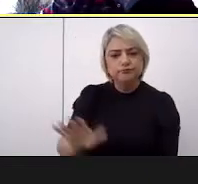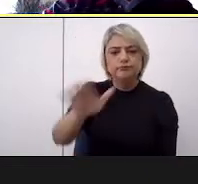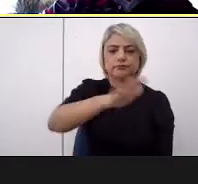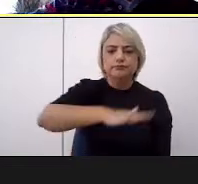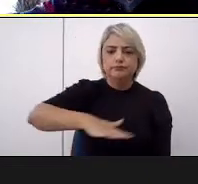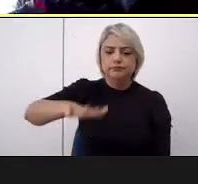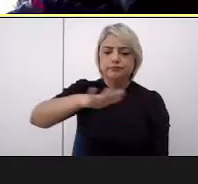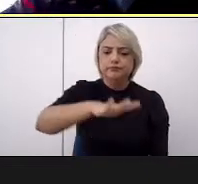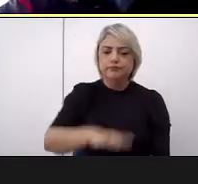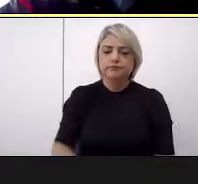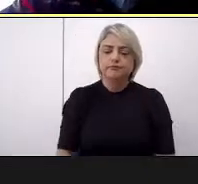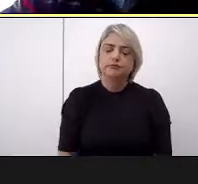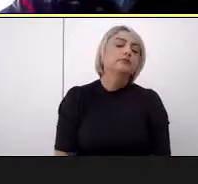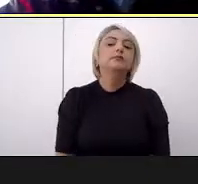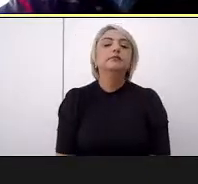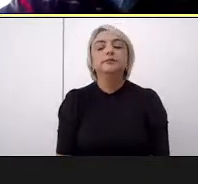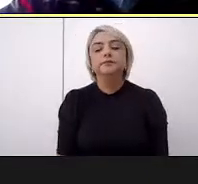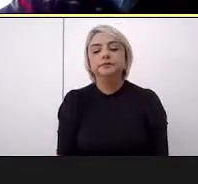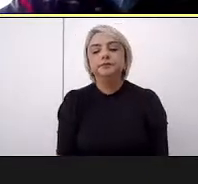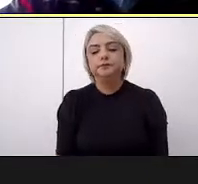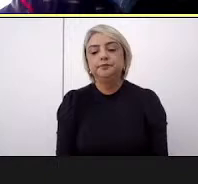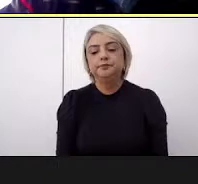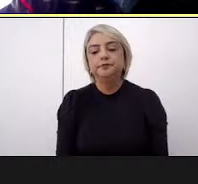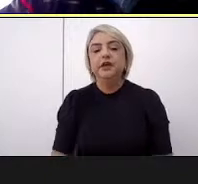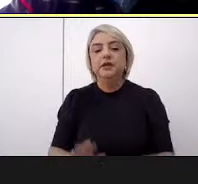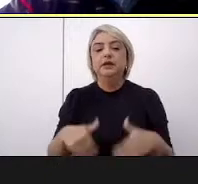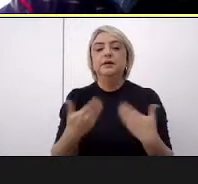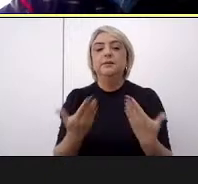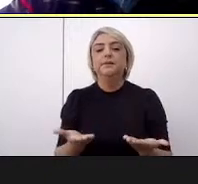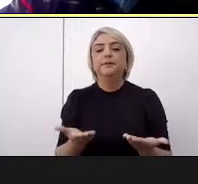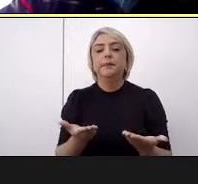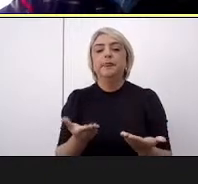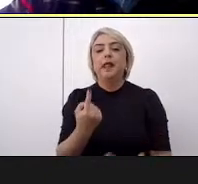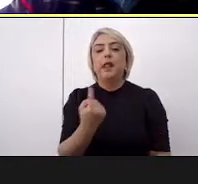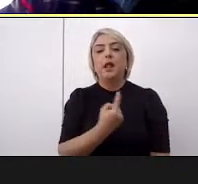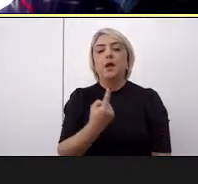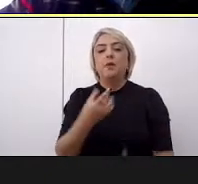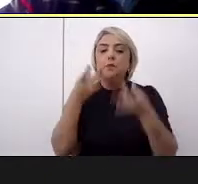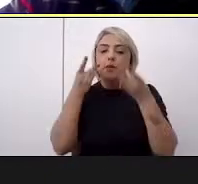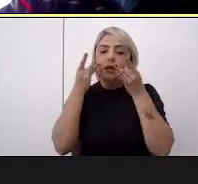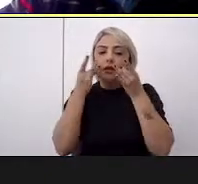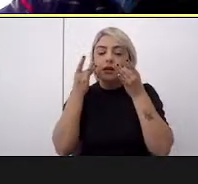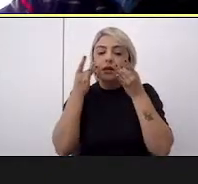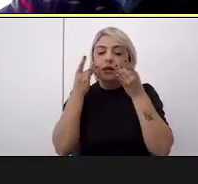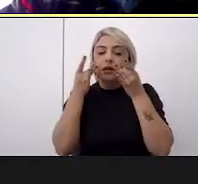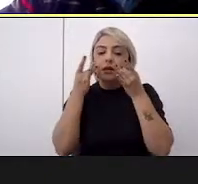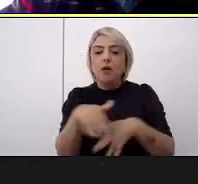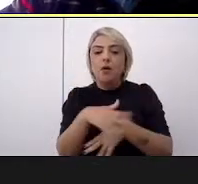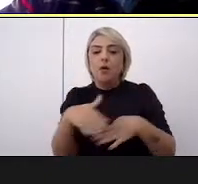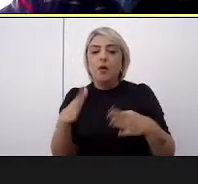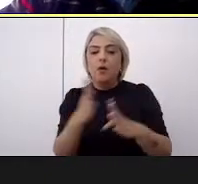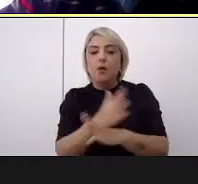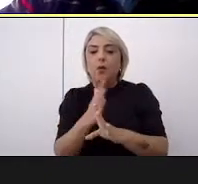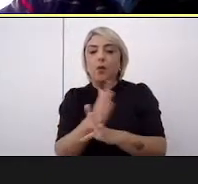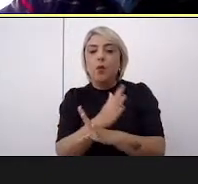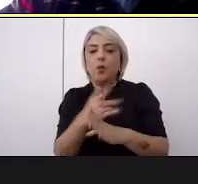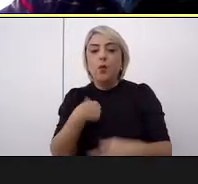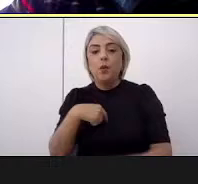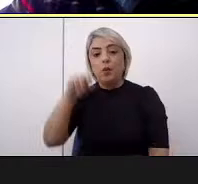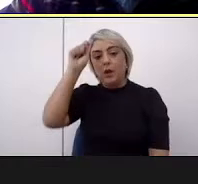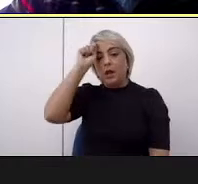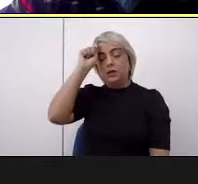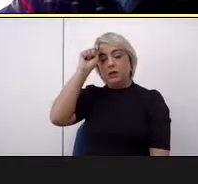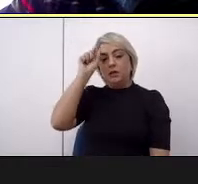Because of this omnipresence of law, policy actors have no choice but to position themselves